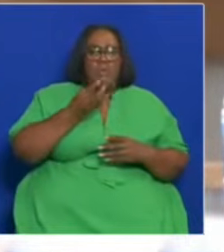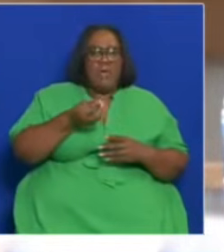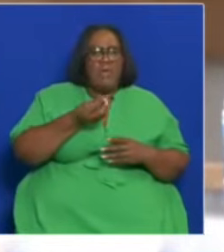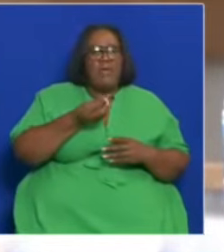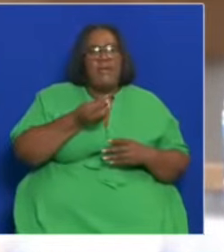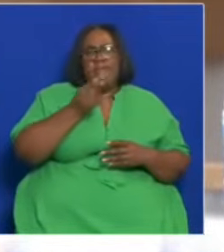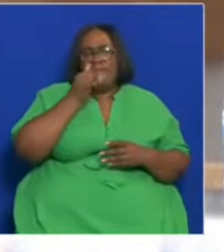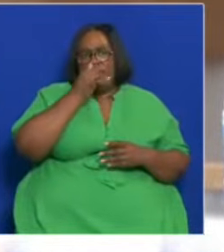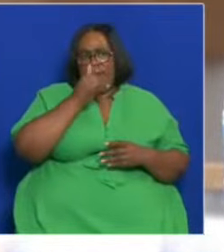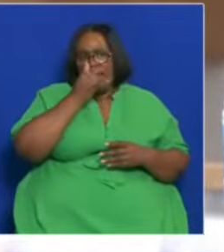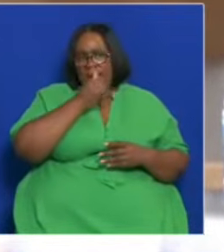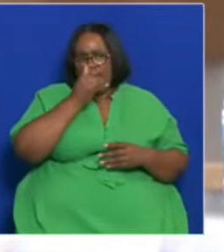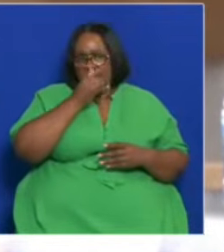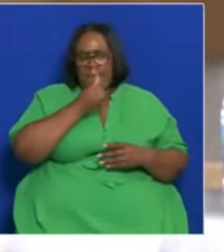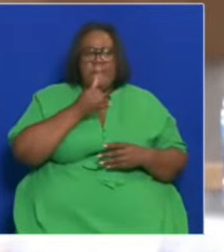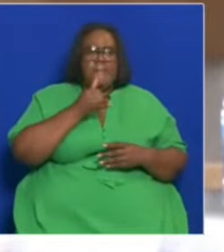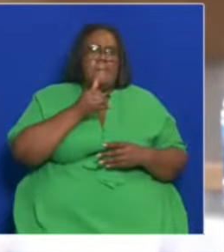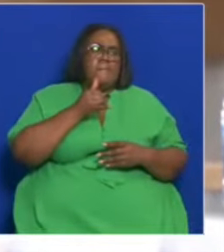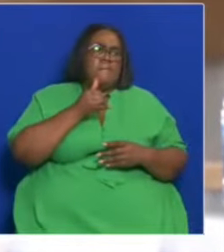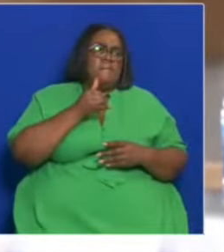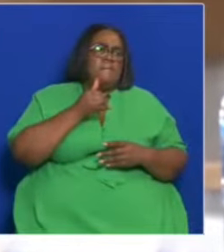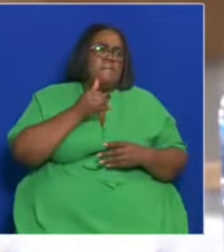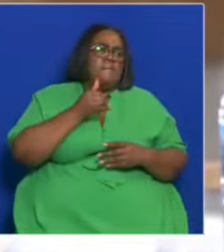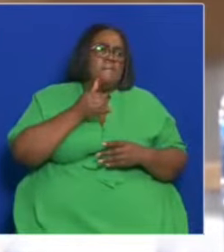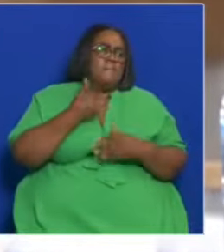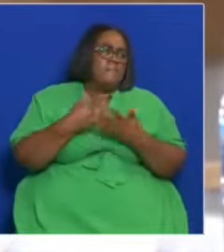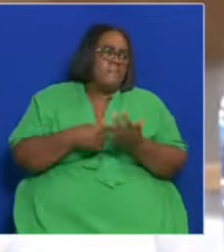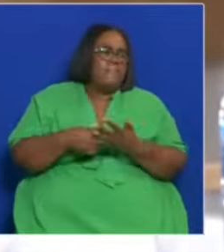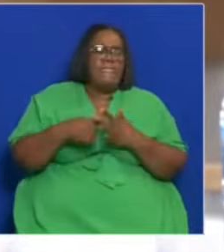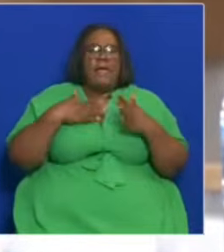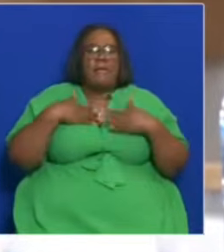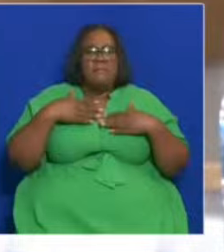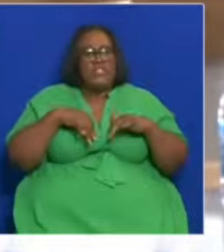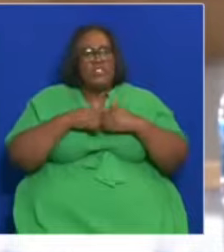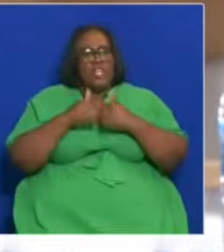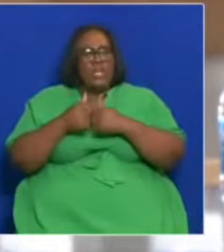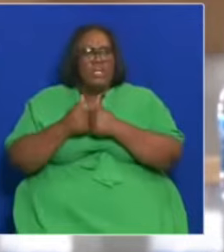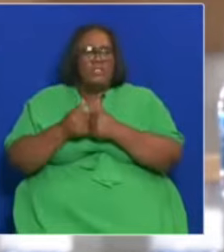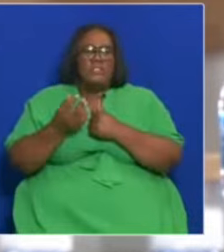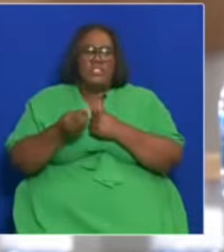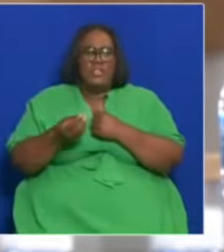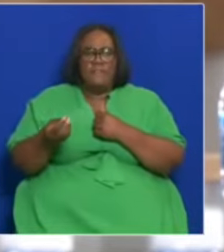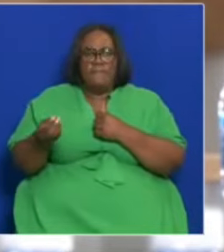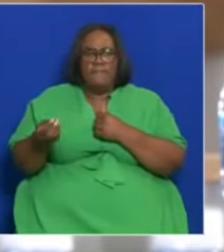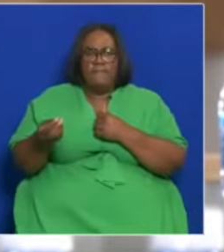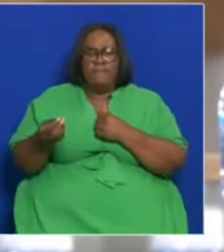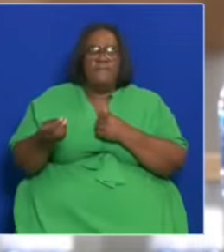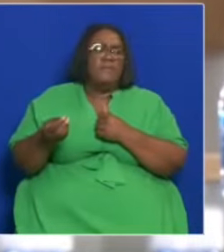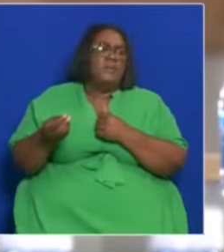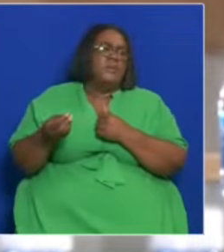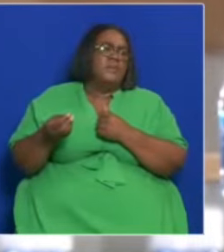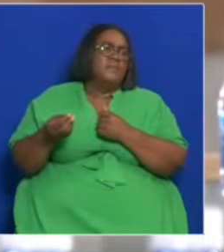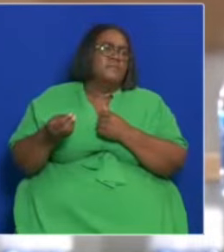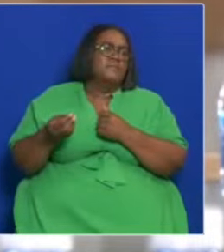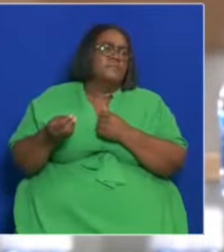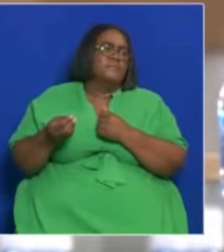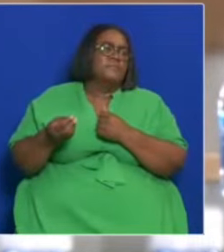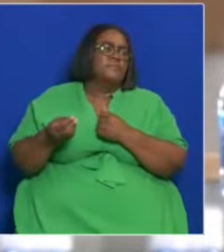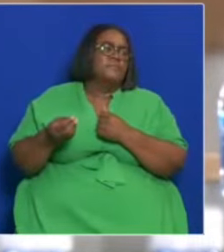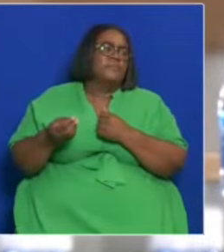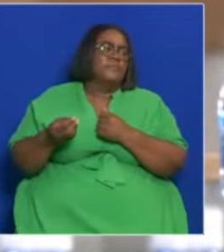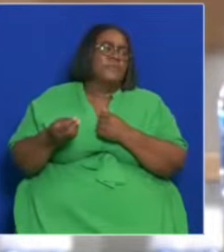have administrative challenges against state functionaries, and so they will flout the